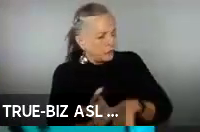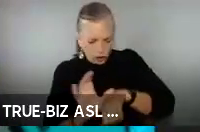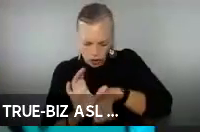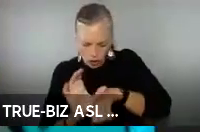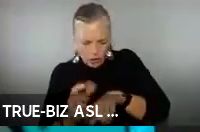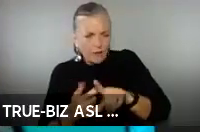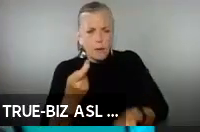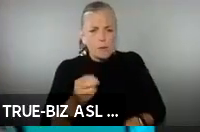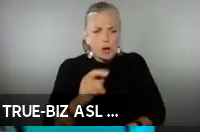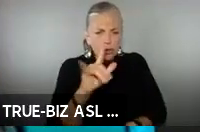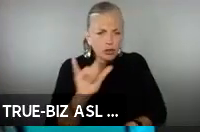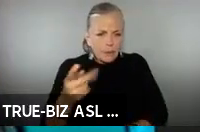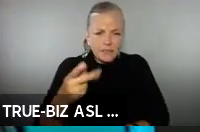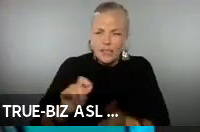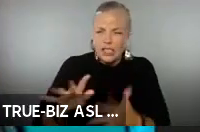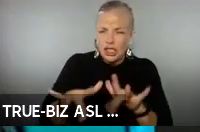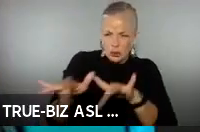Pennsylvania?